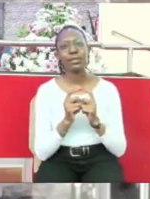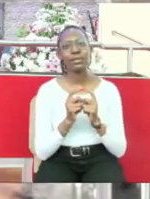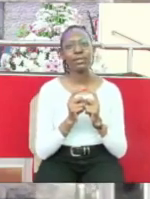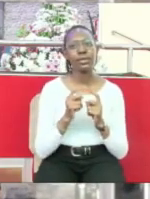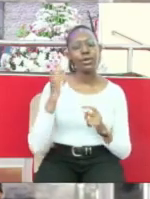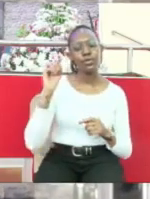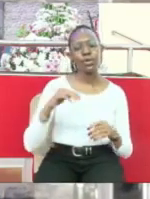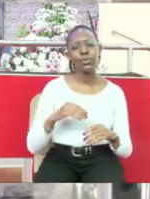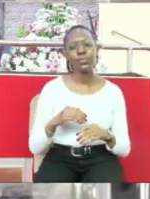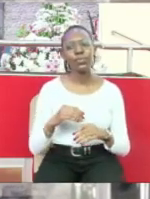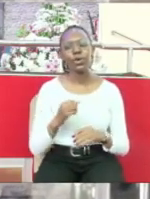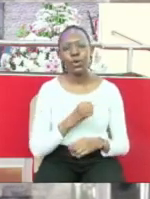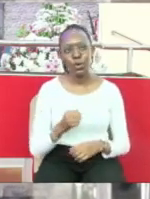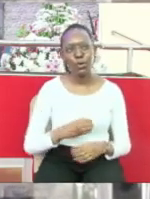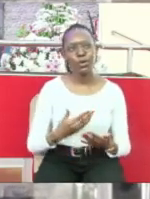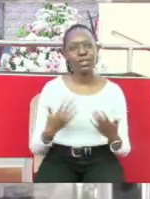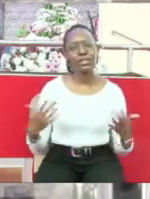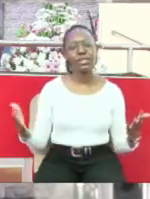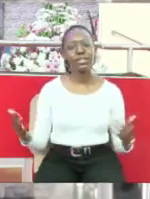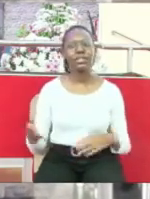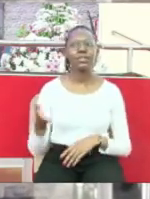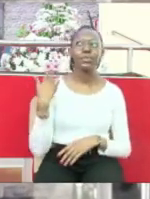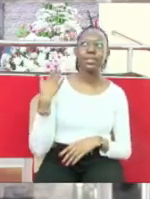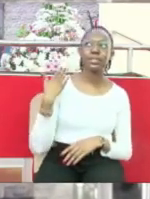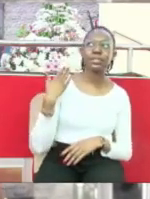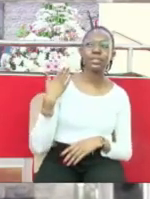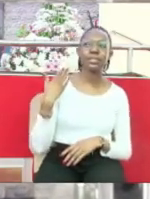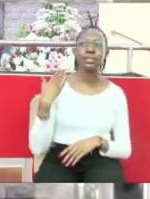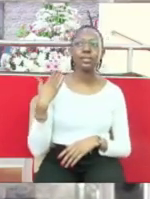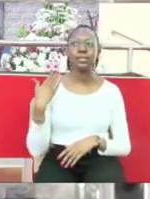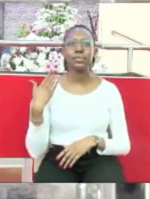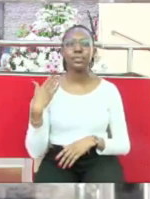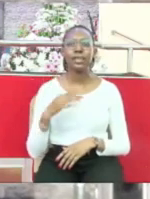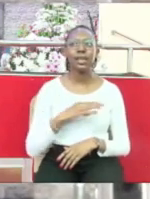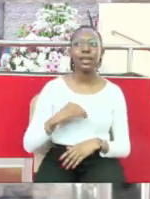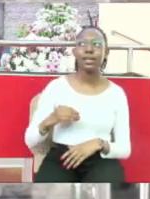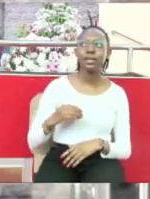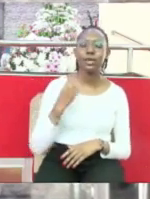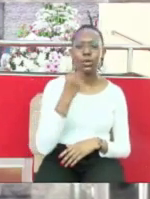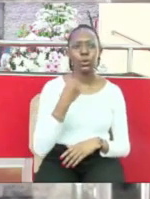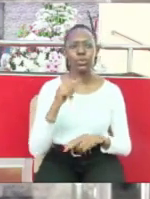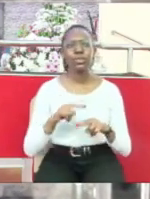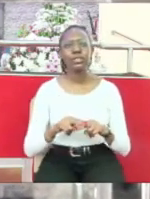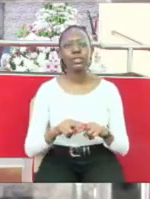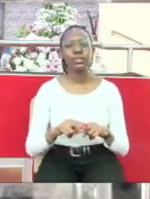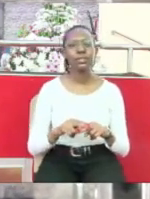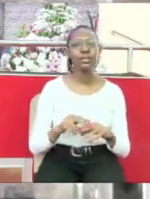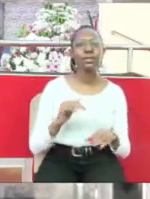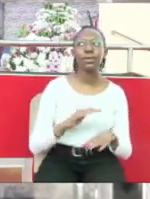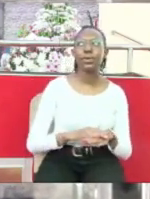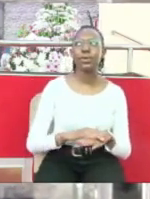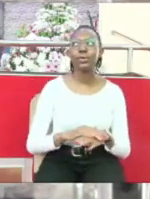has passed away. Kwa sababu ya kale angekuwa amepita. And who was seated on the throne said. Na wale ambao walikuwa wameketi kwenye enzi wakisema. I am